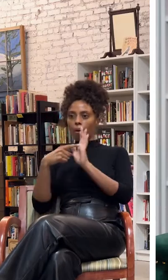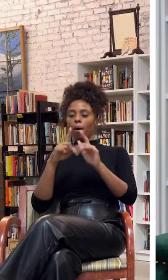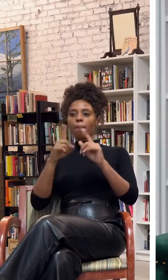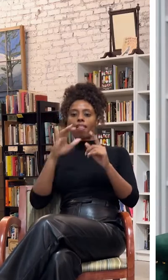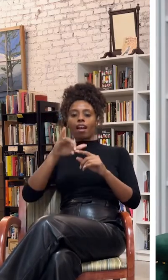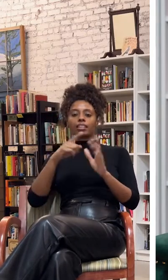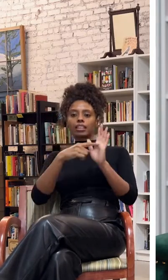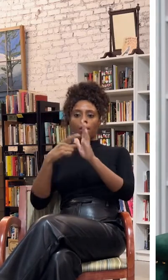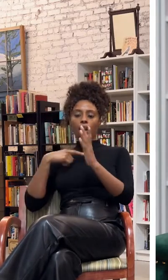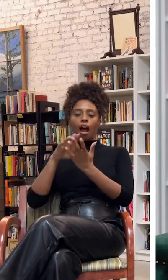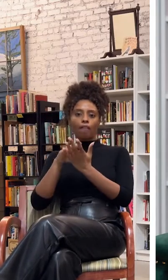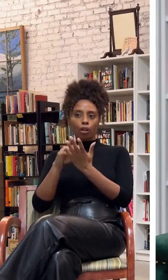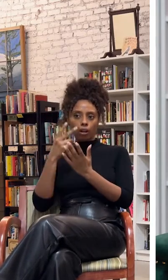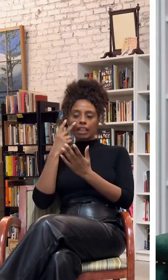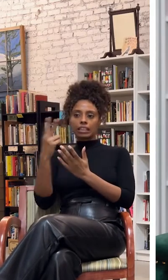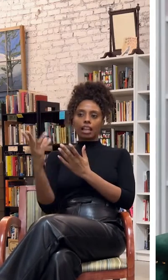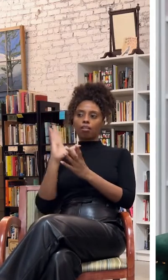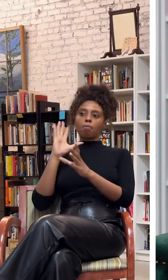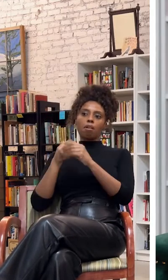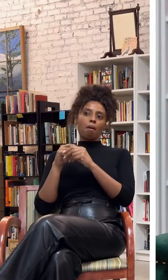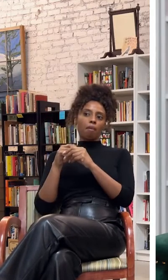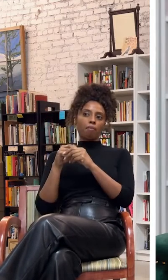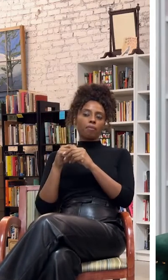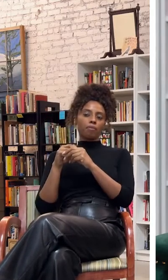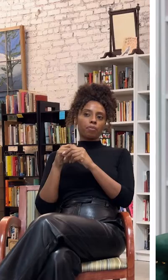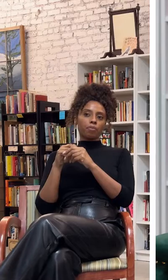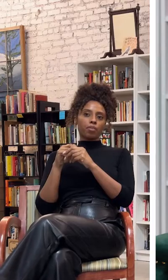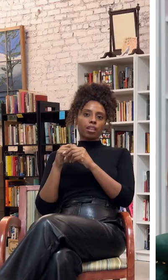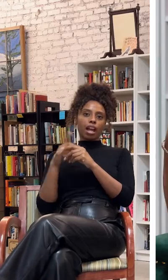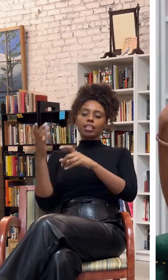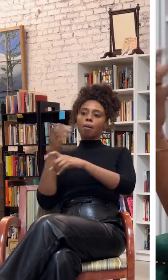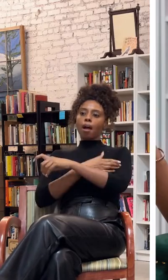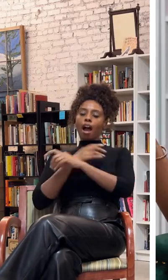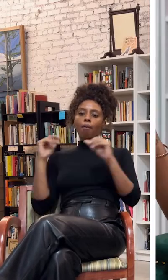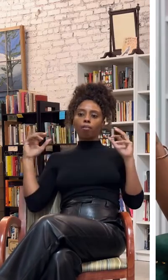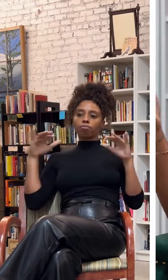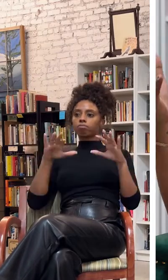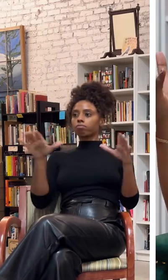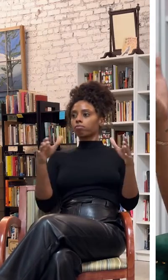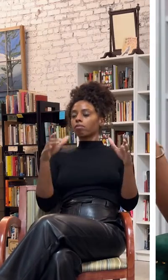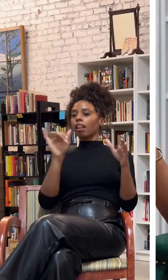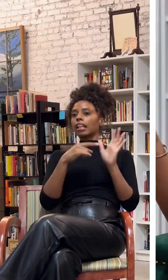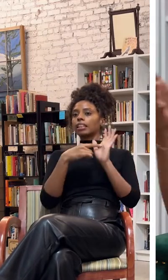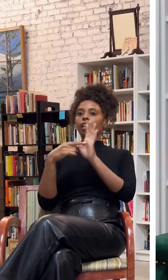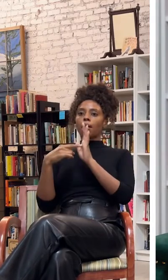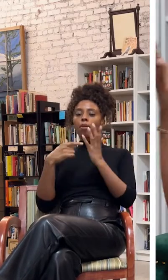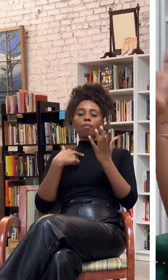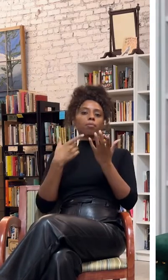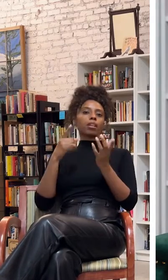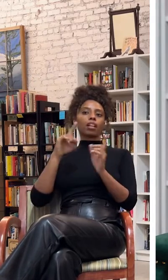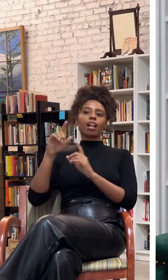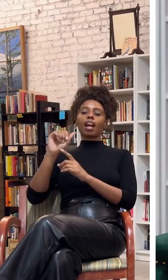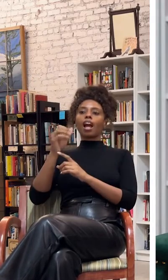the examples that I've learned and seen and been a part of, is the power of coming together. Like the examples I give of being an Afropunk or